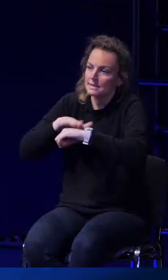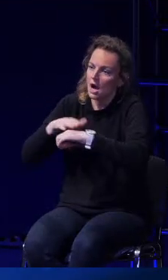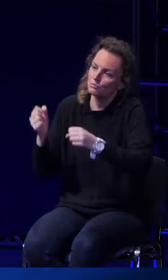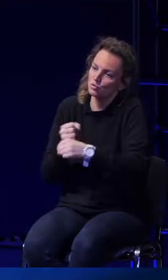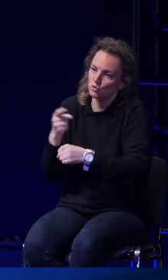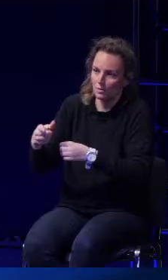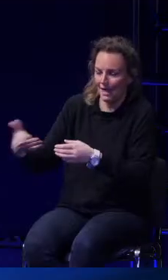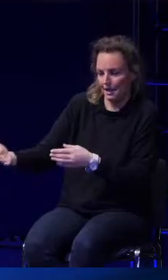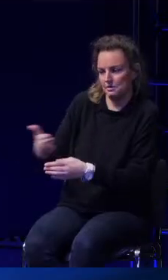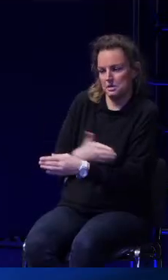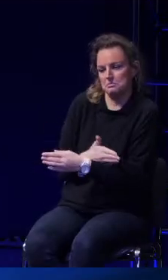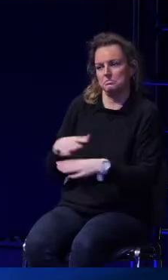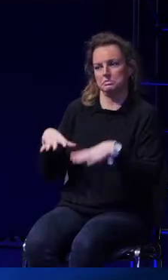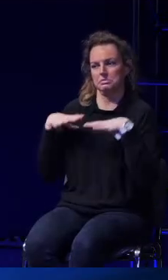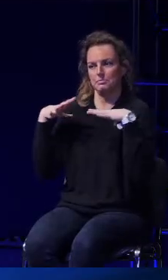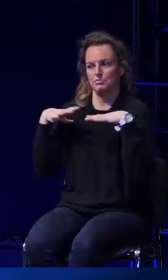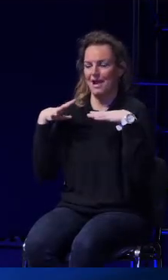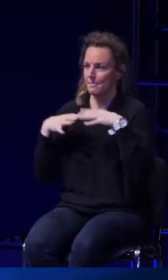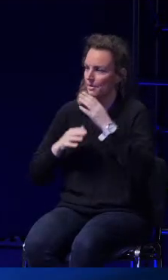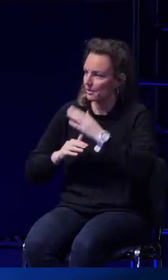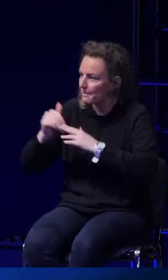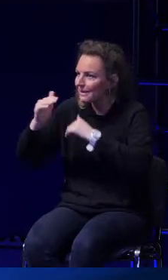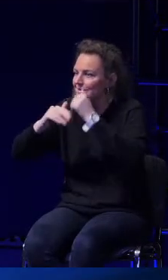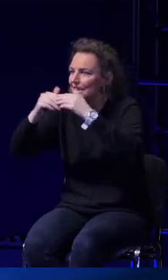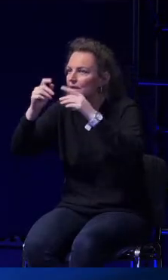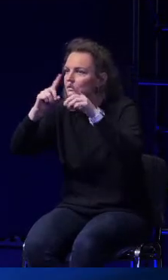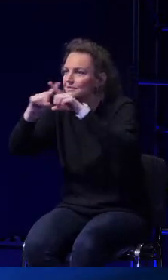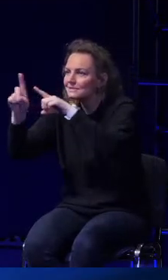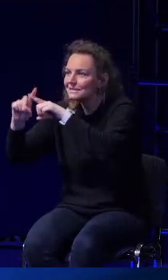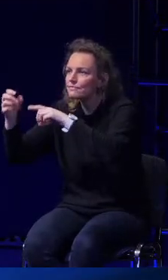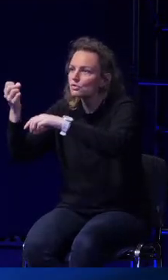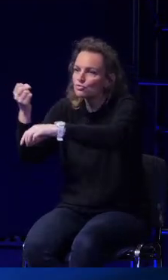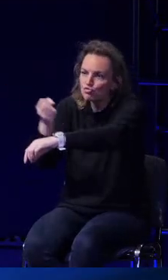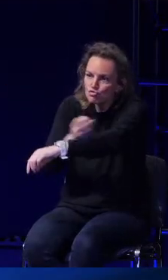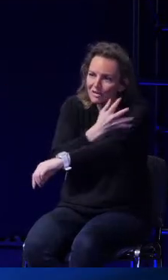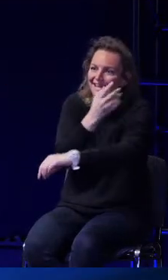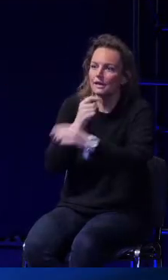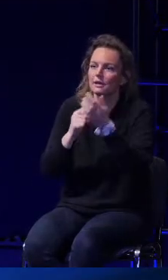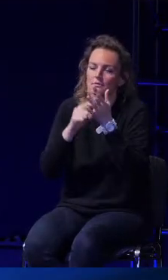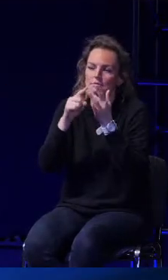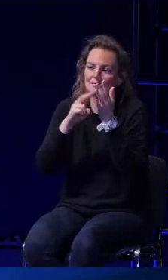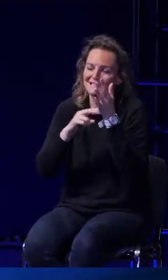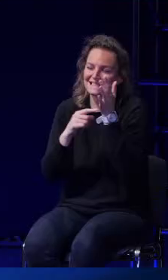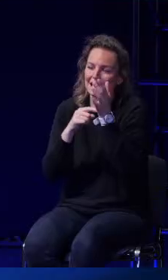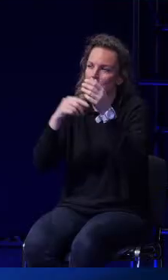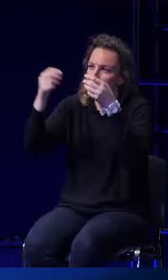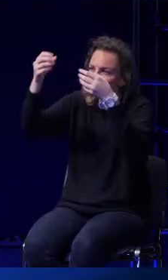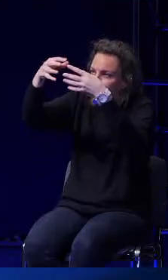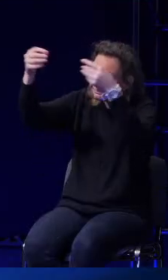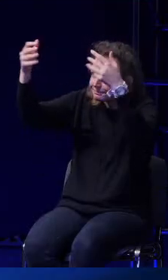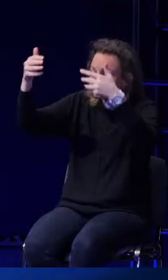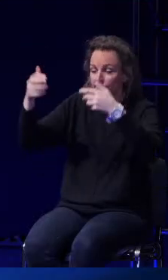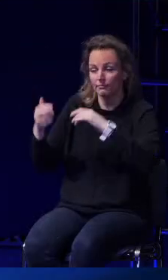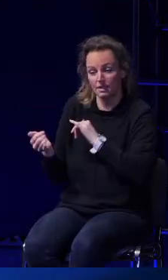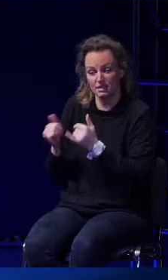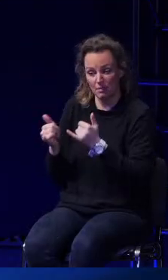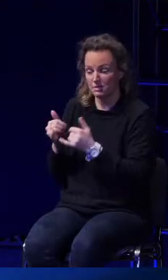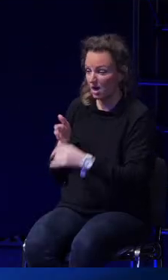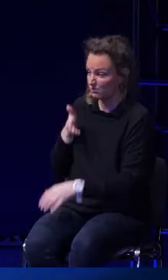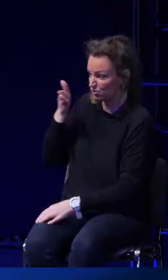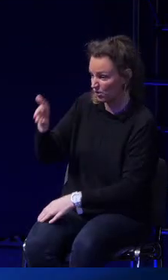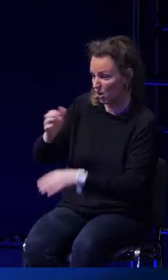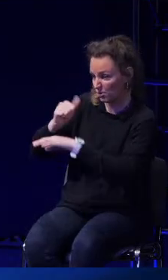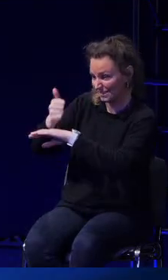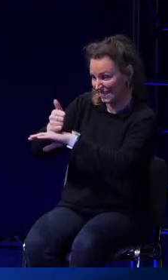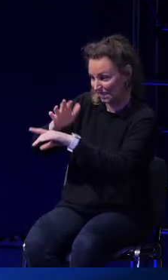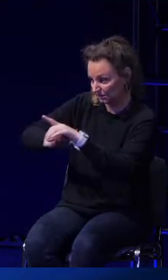that, building in green and magenta tints, particularly with tape where, you want to reduce some of the green, and there is no way